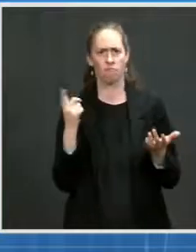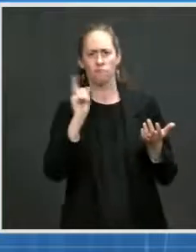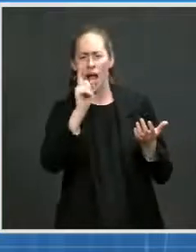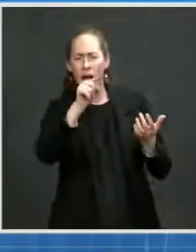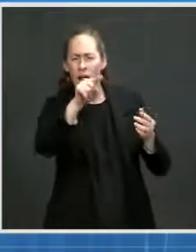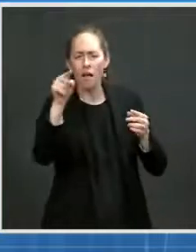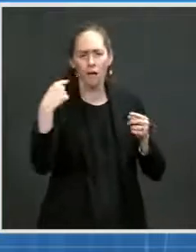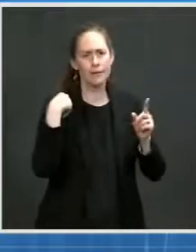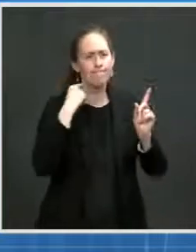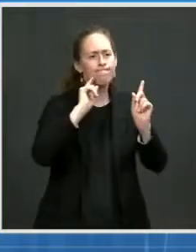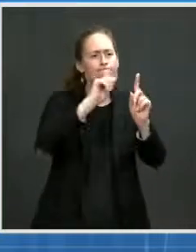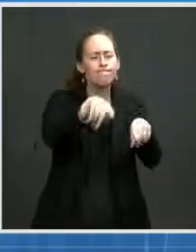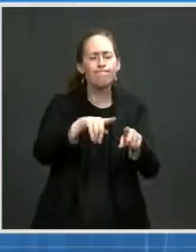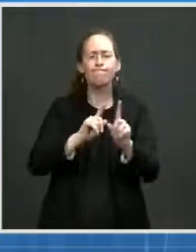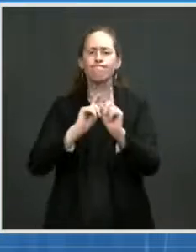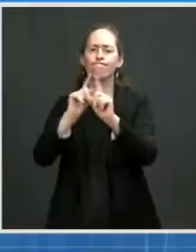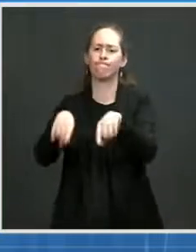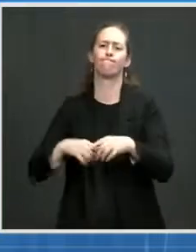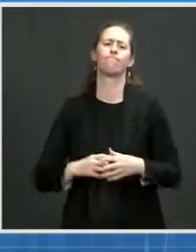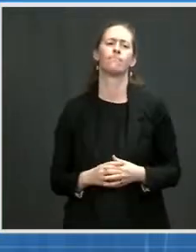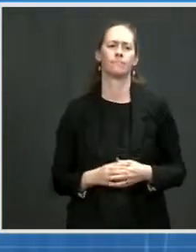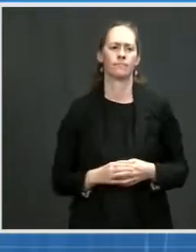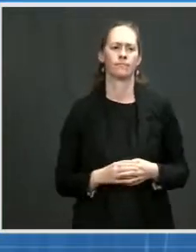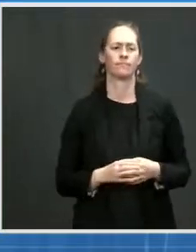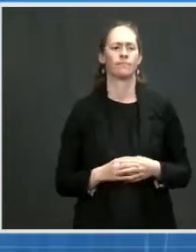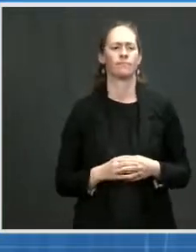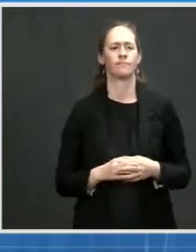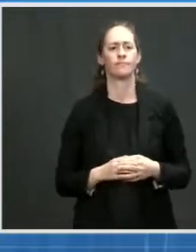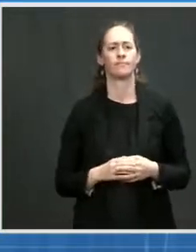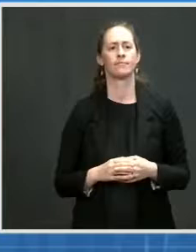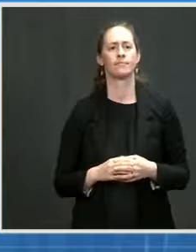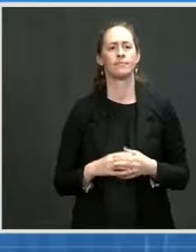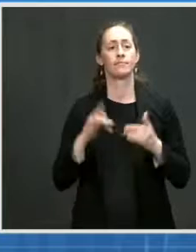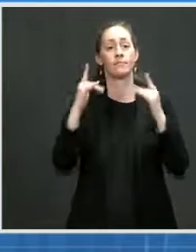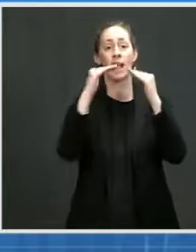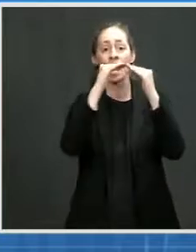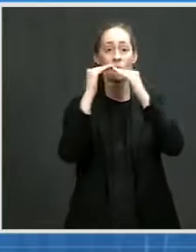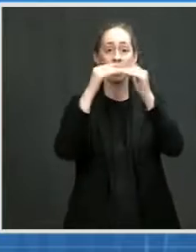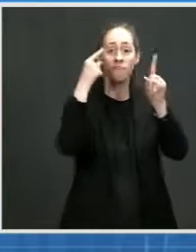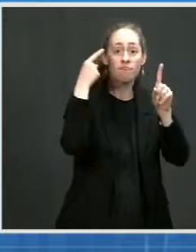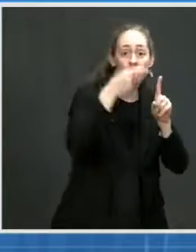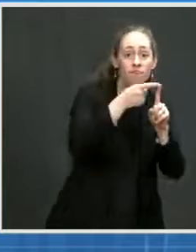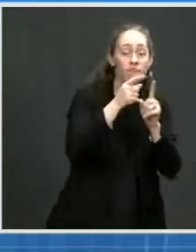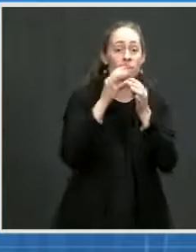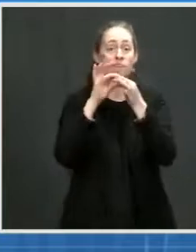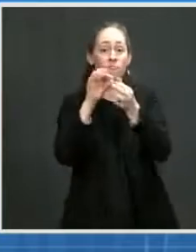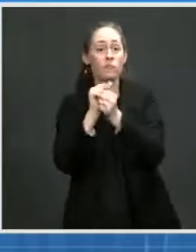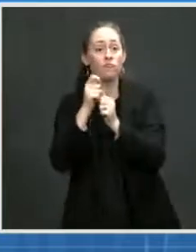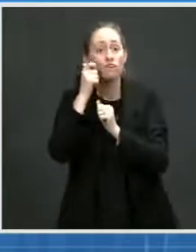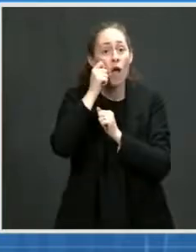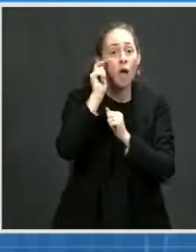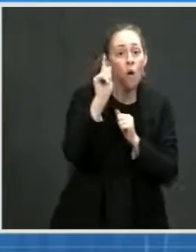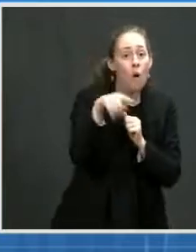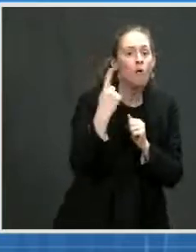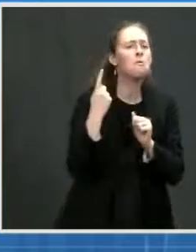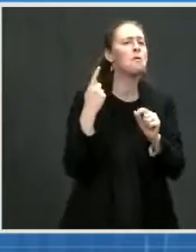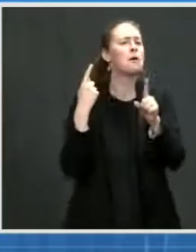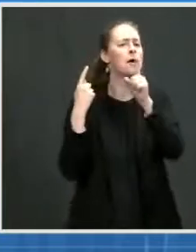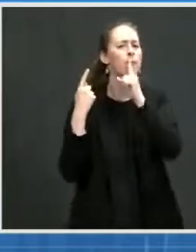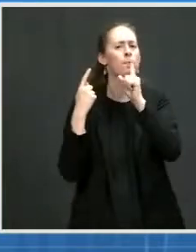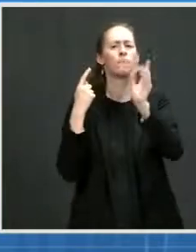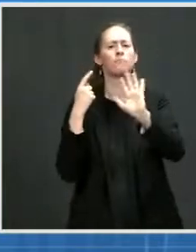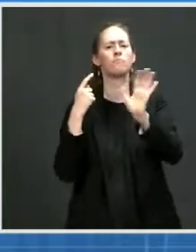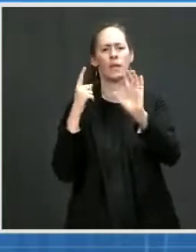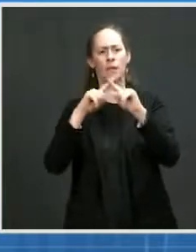by the pandemic. Equity metrics are not limited to race and ethnicity. We must be intentional about place, reaching